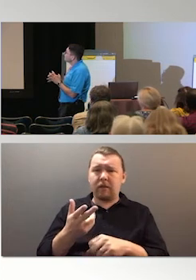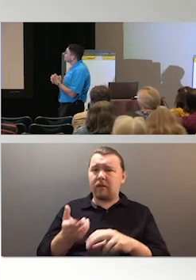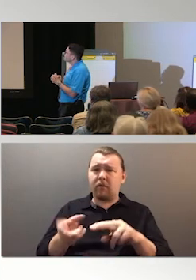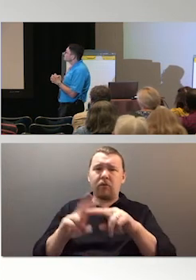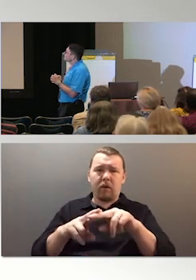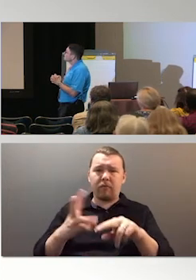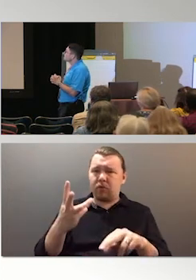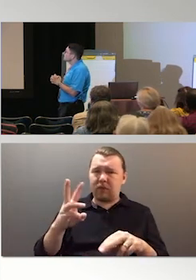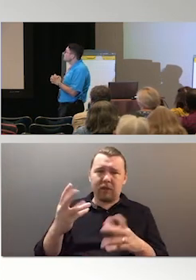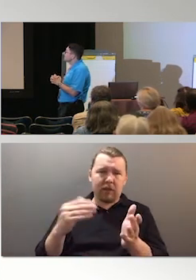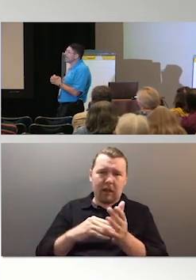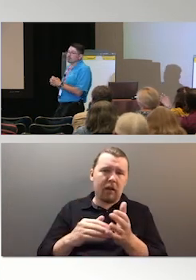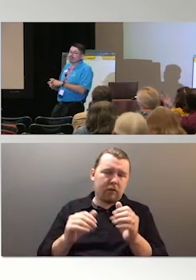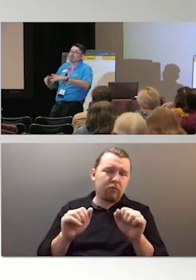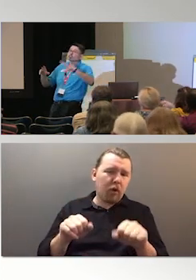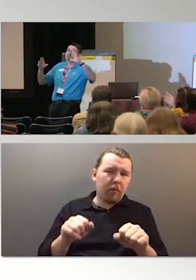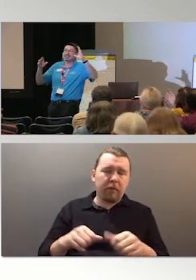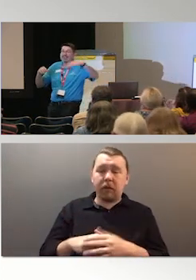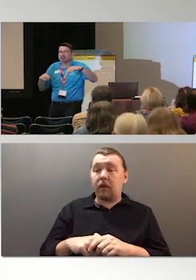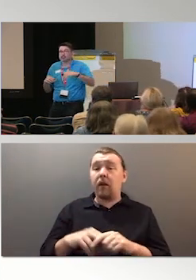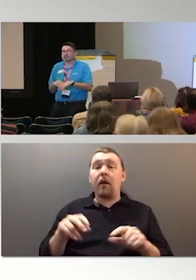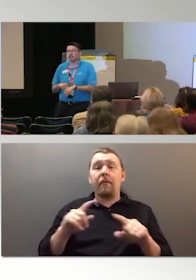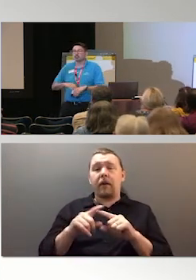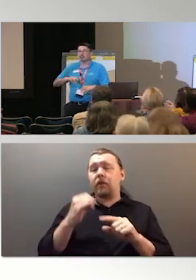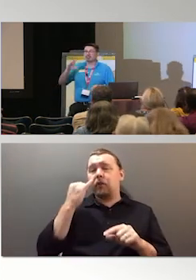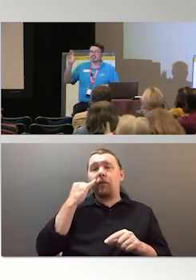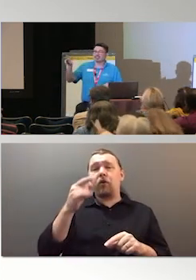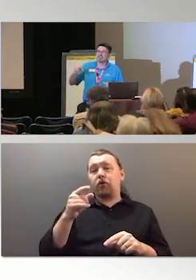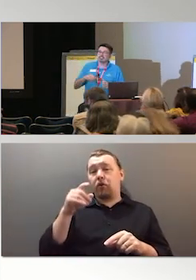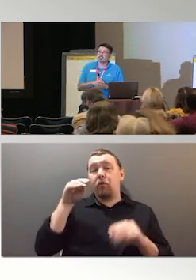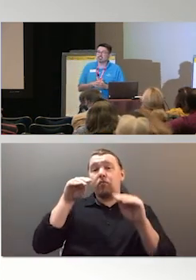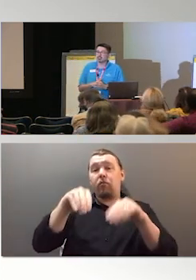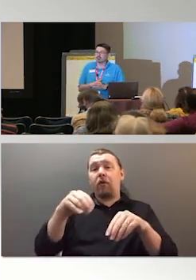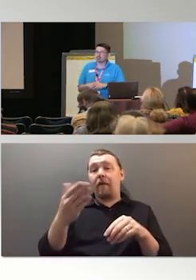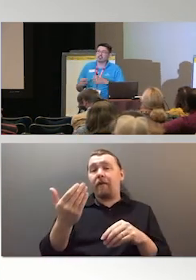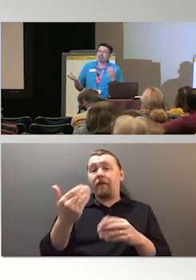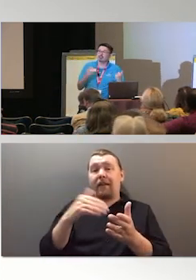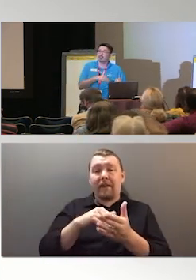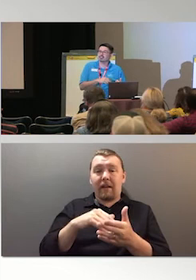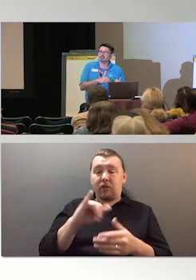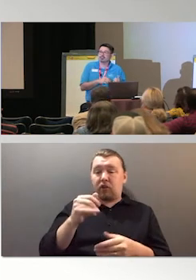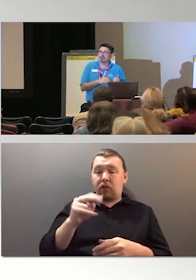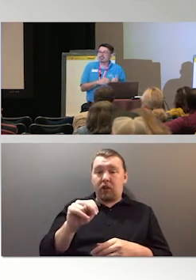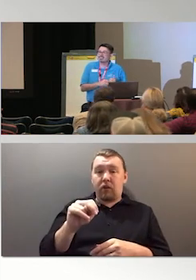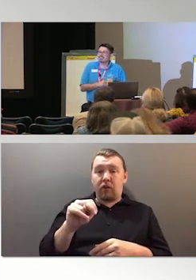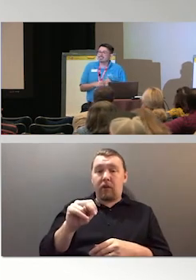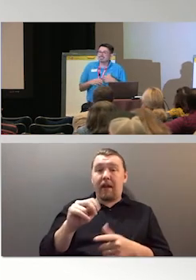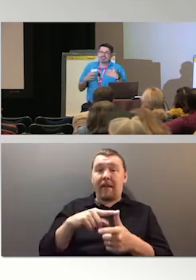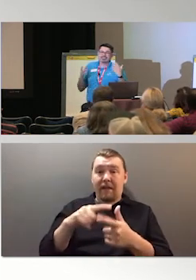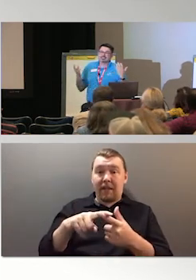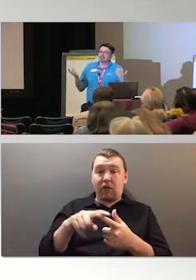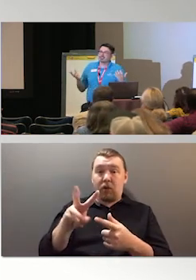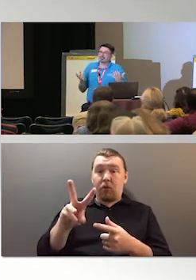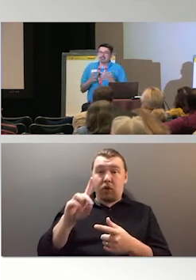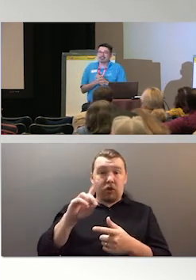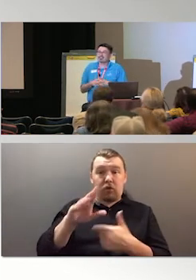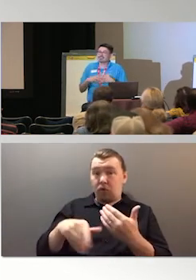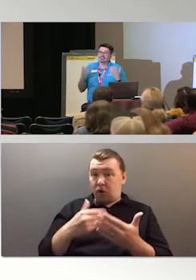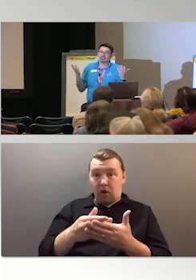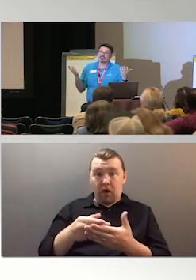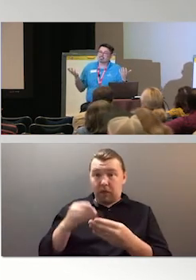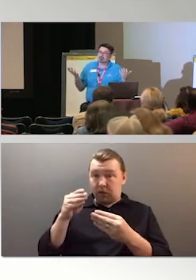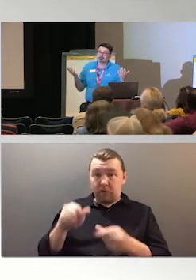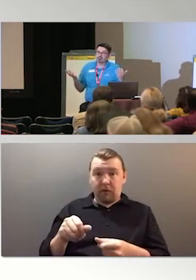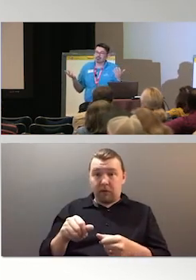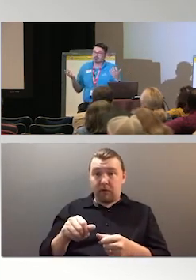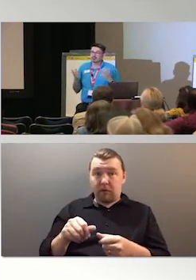But if you spend down, so let's say you put $15,000 in January, you took all that money out and spend it, that's it. You